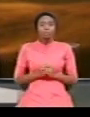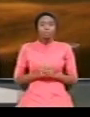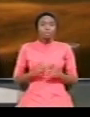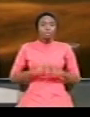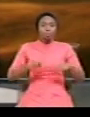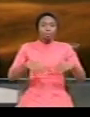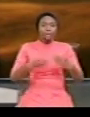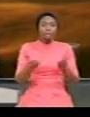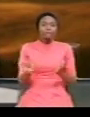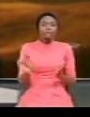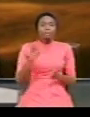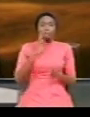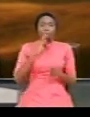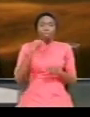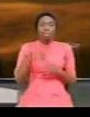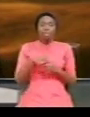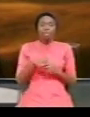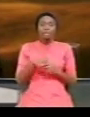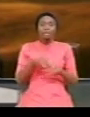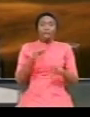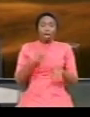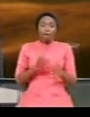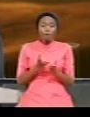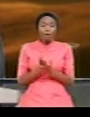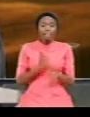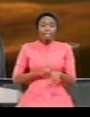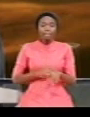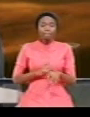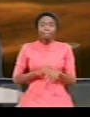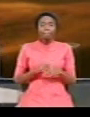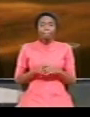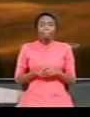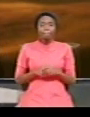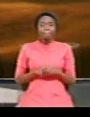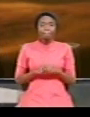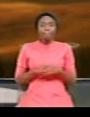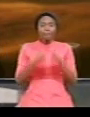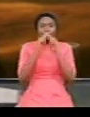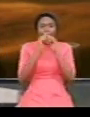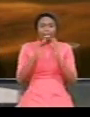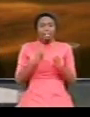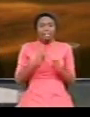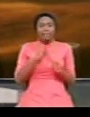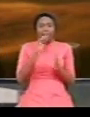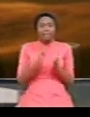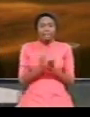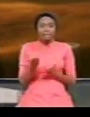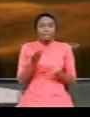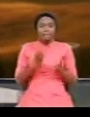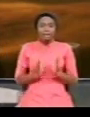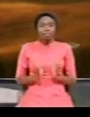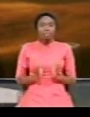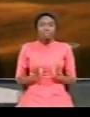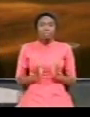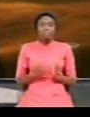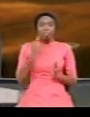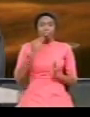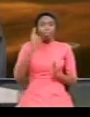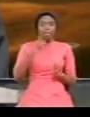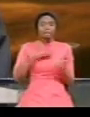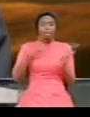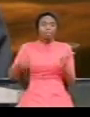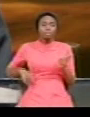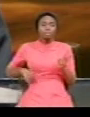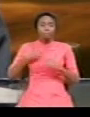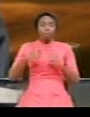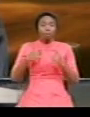to give them meat in due season? Blessed is that servant whom his